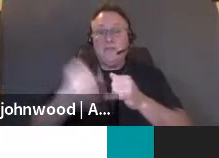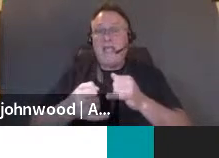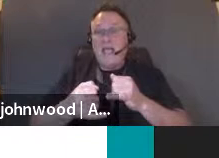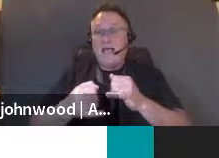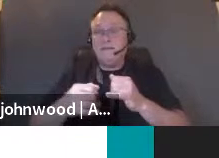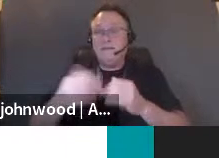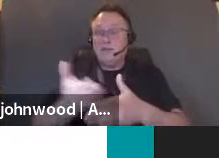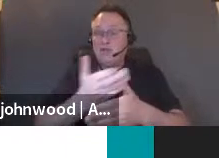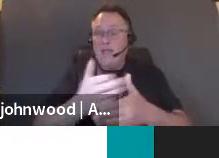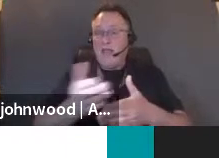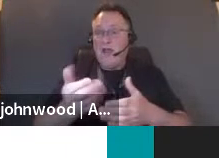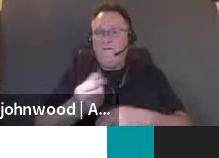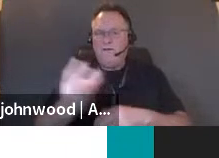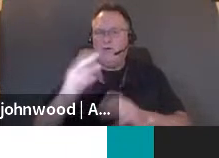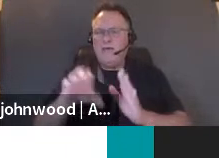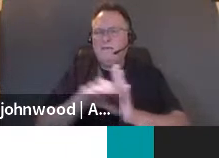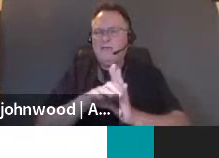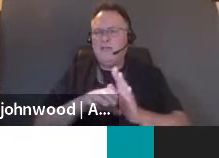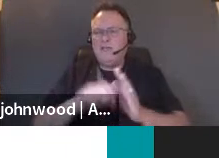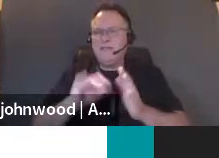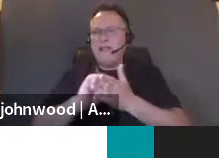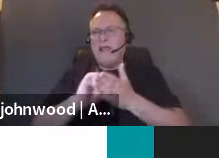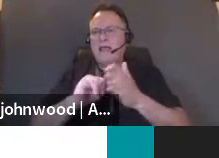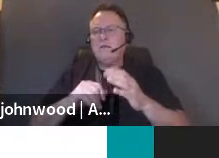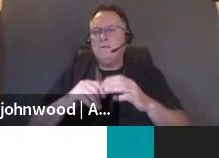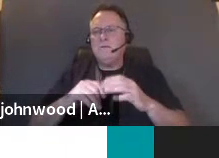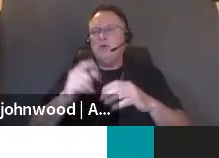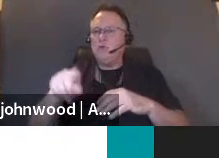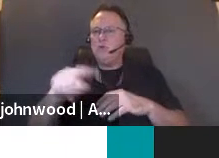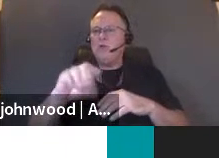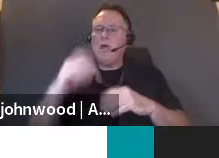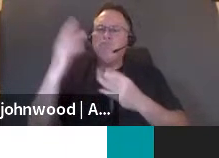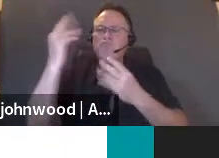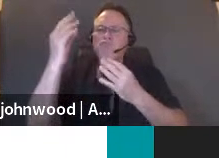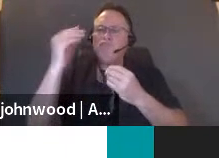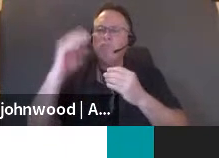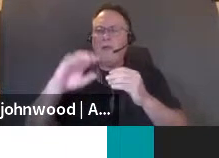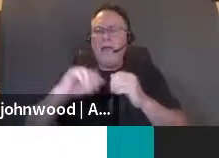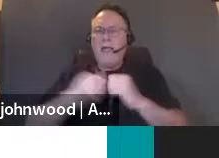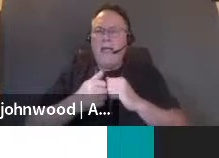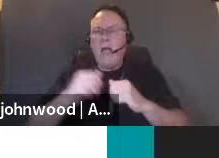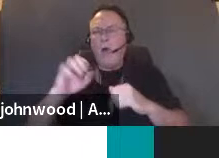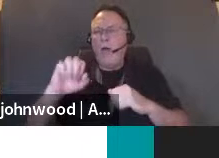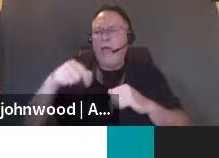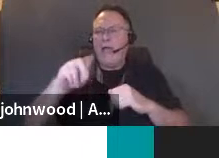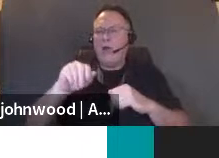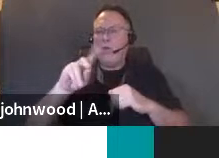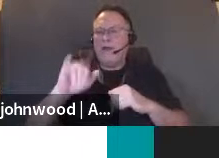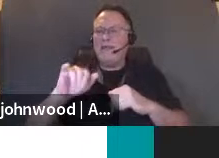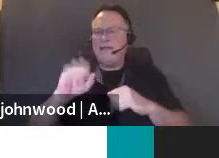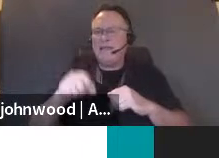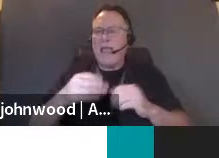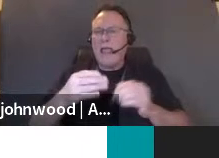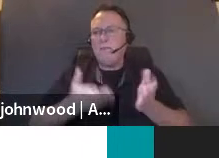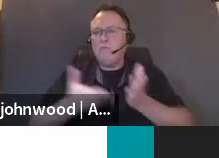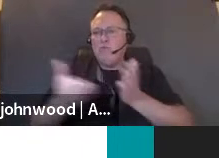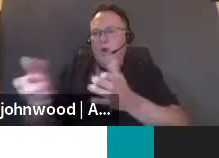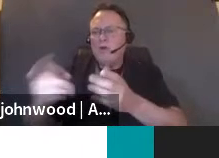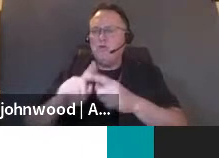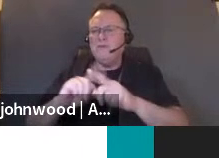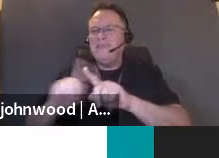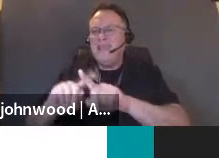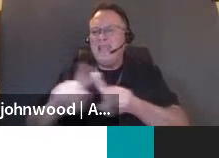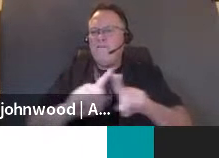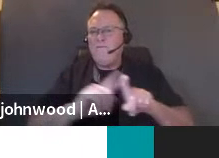share a few images that hopefully get you thinking about how we can bring equity to different types of places and at